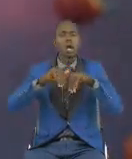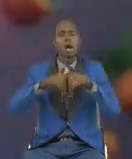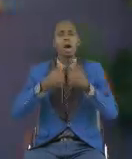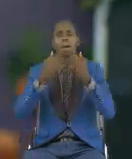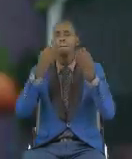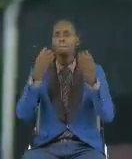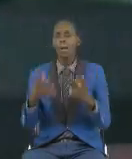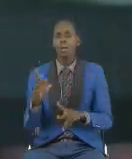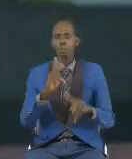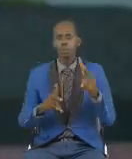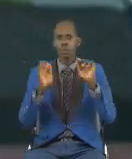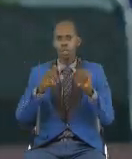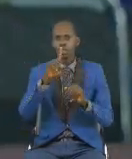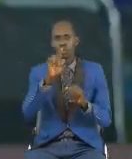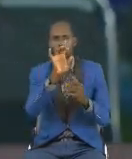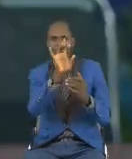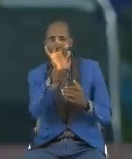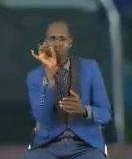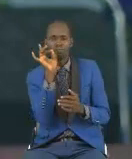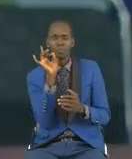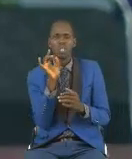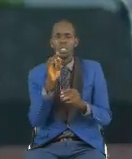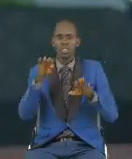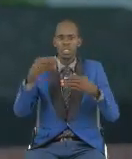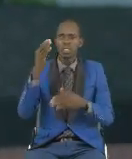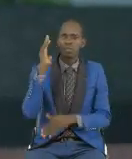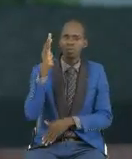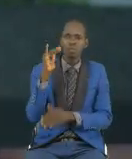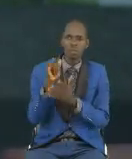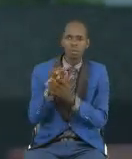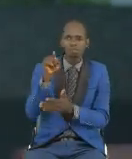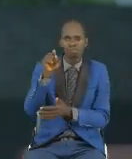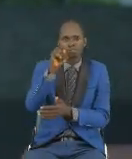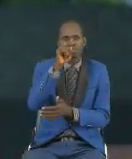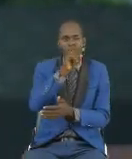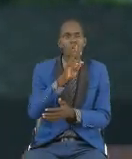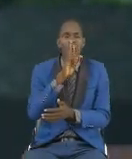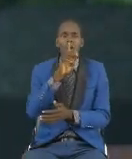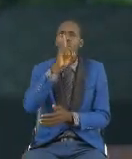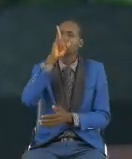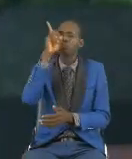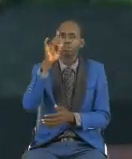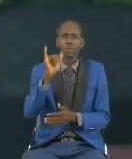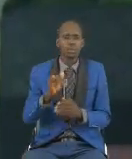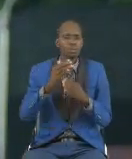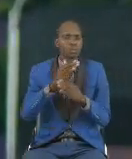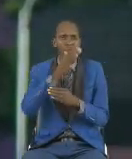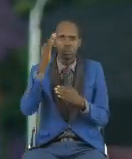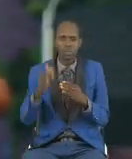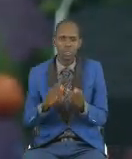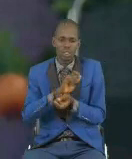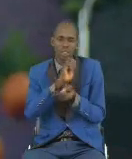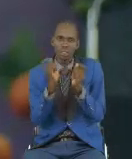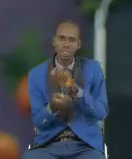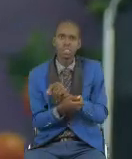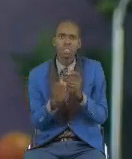give testimony that their lives were totally converted, totally transformed by coming to